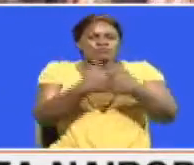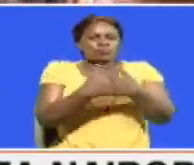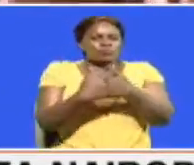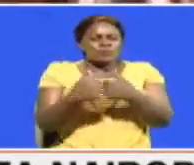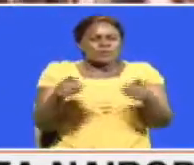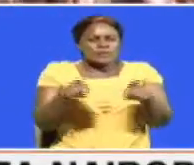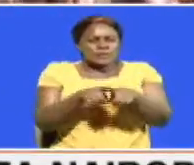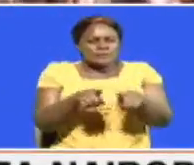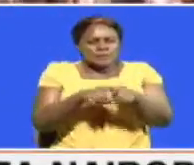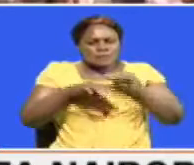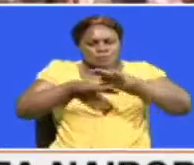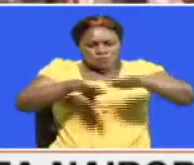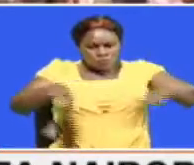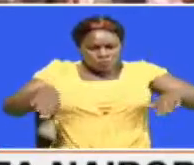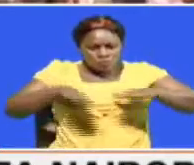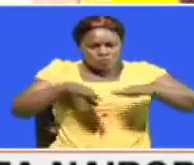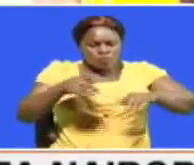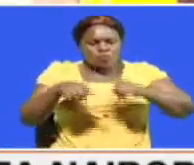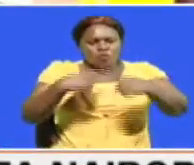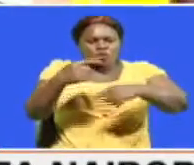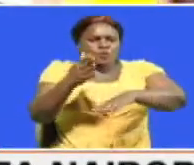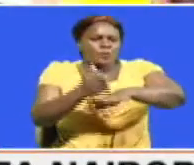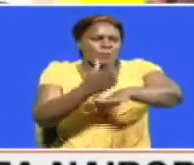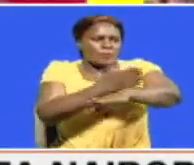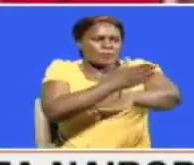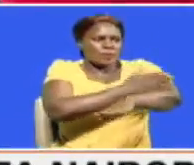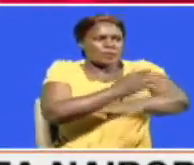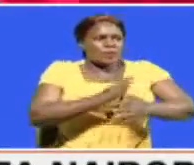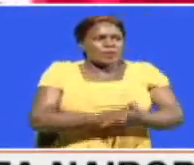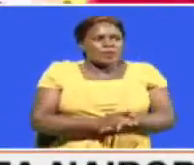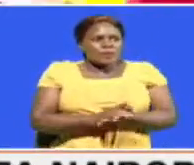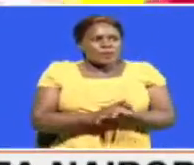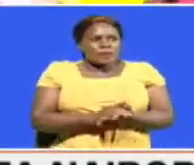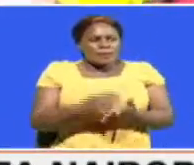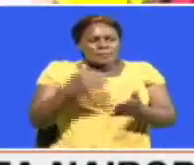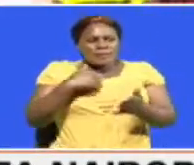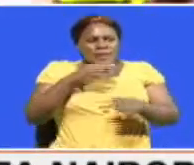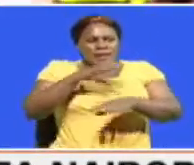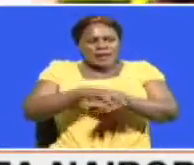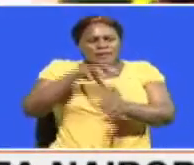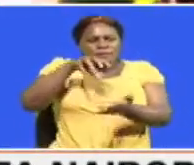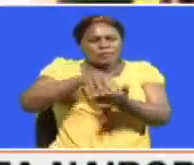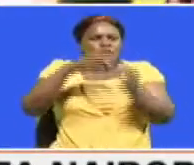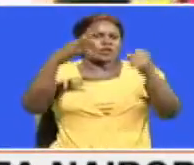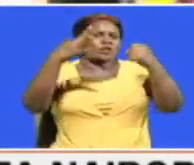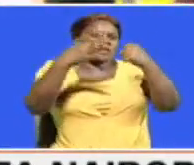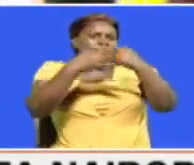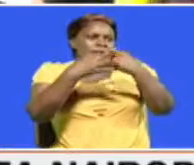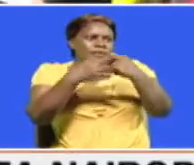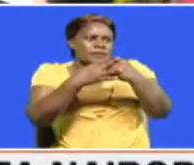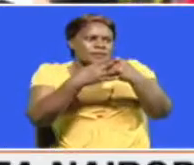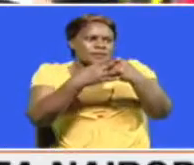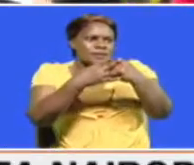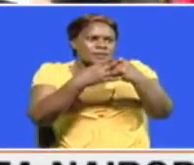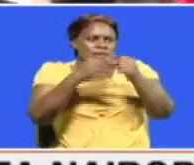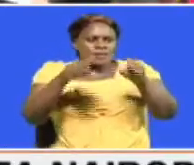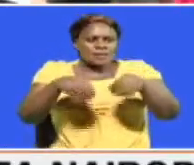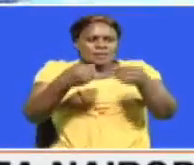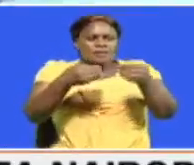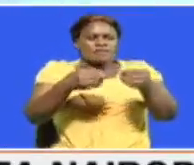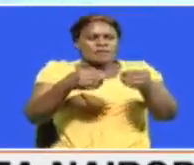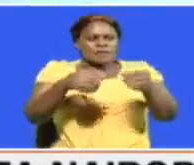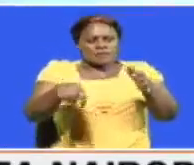all swimming is about, continuous improvement. In backstroke I emerged position 8. In the relays,